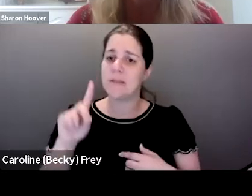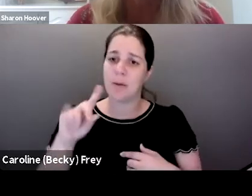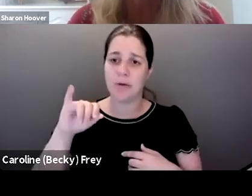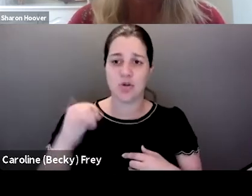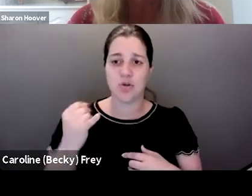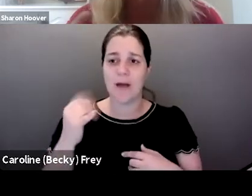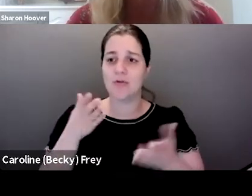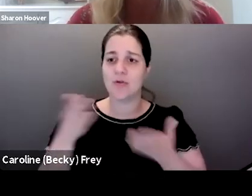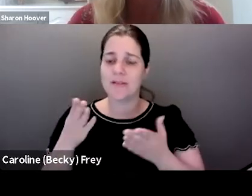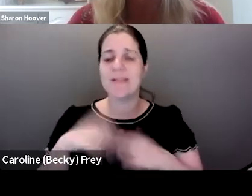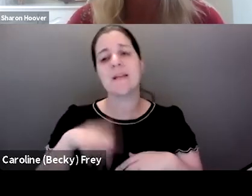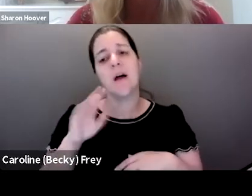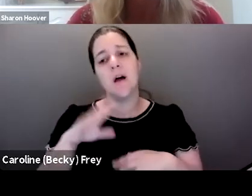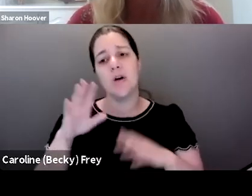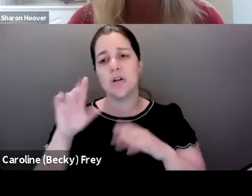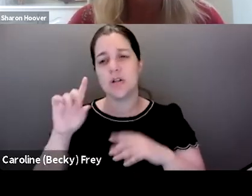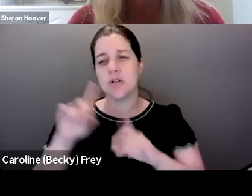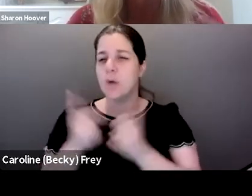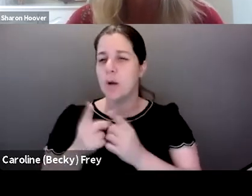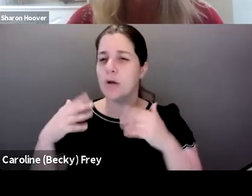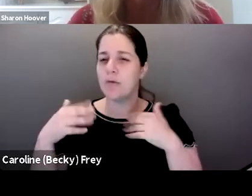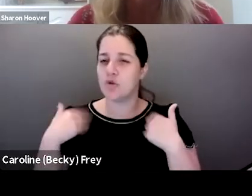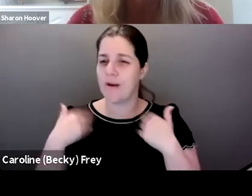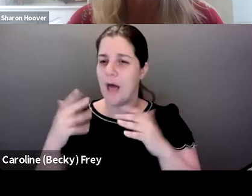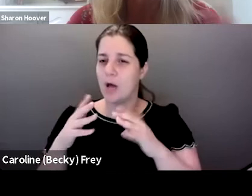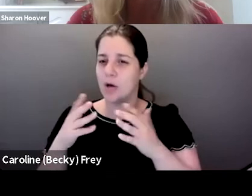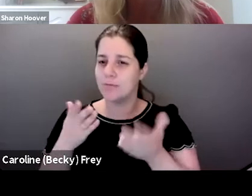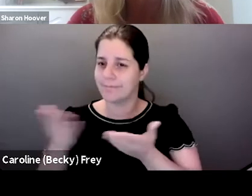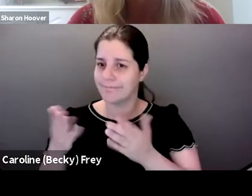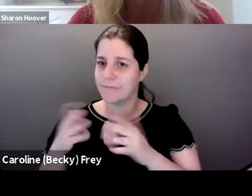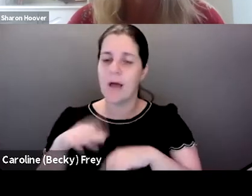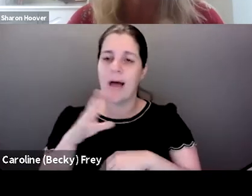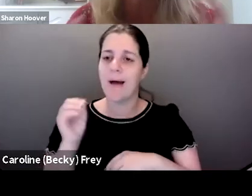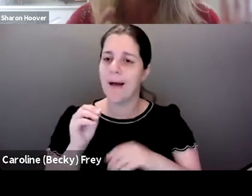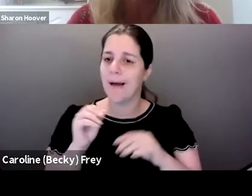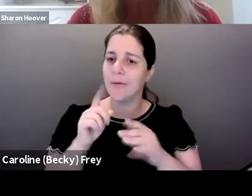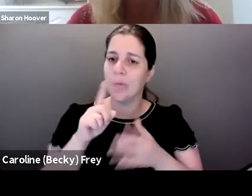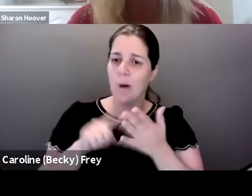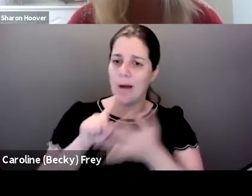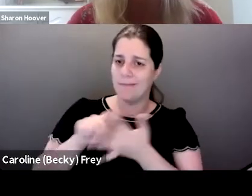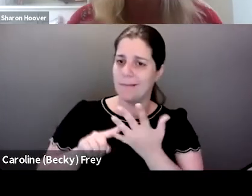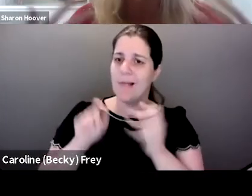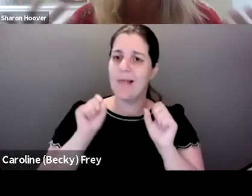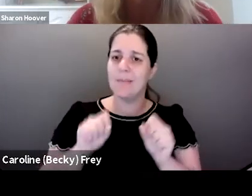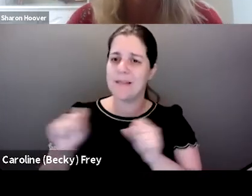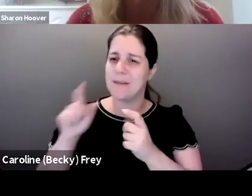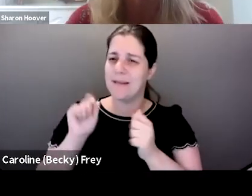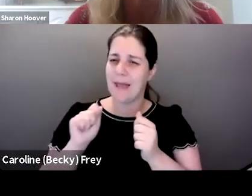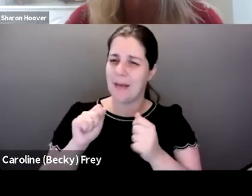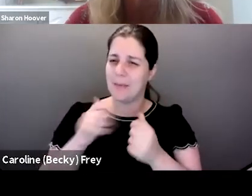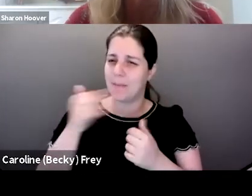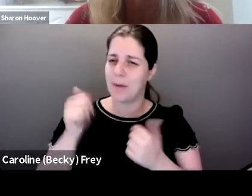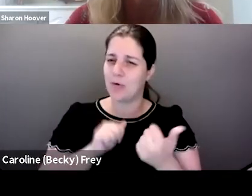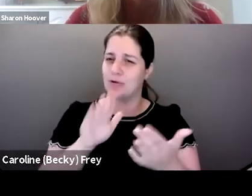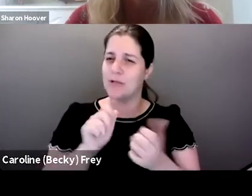incarceration, for behaviors or experiences that likely could have been prevented or maybe best addressed with a system level response or a behavioral